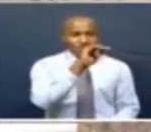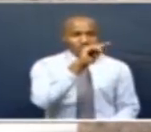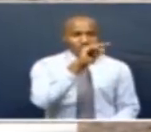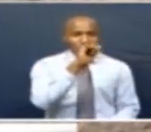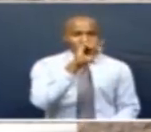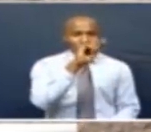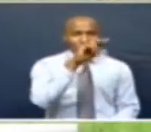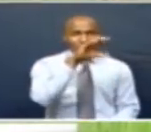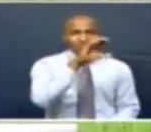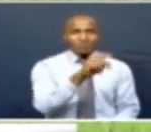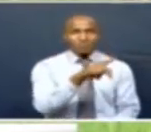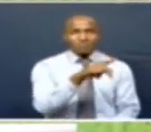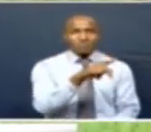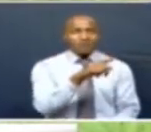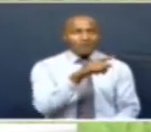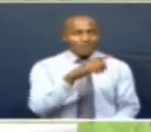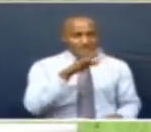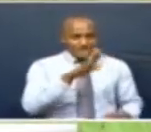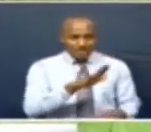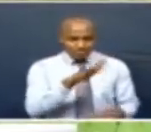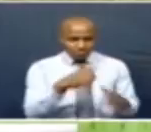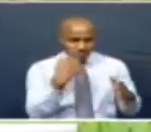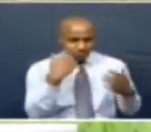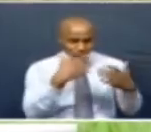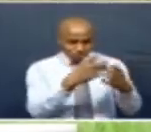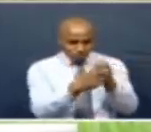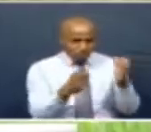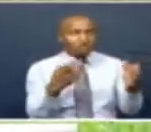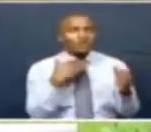stolen alcohol pump before they met their deaths.